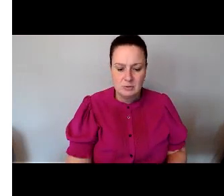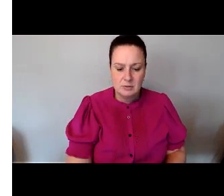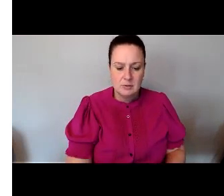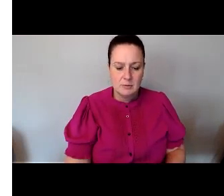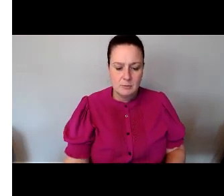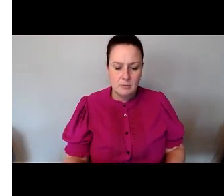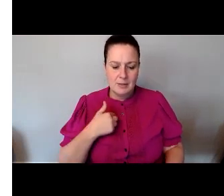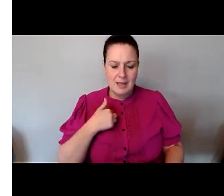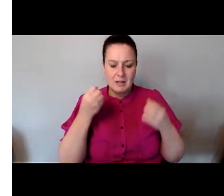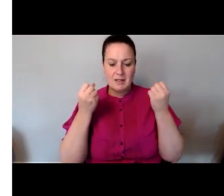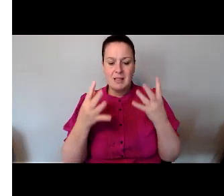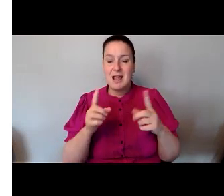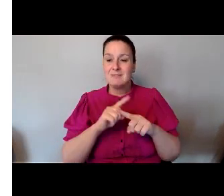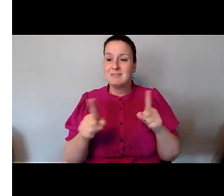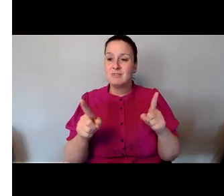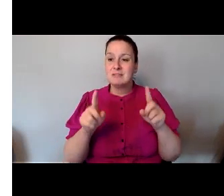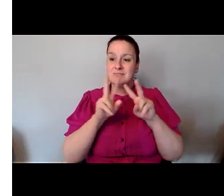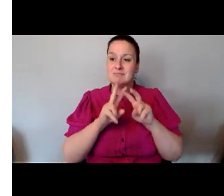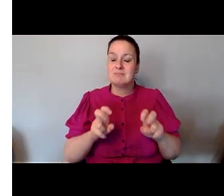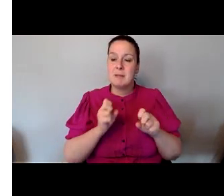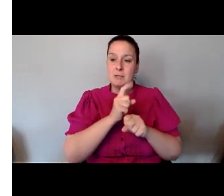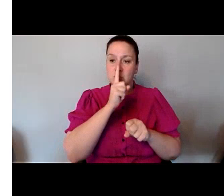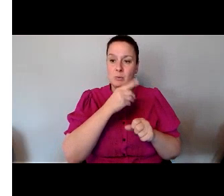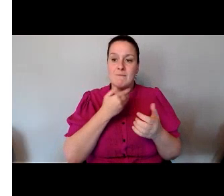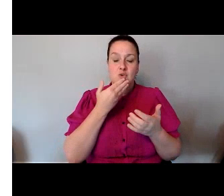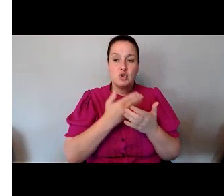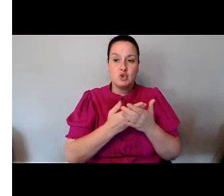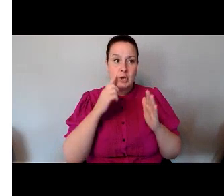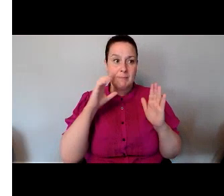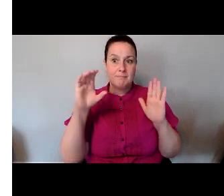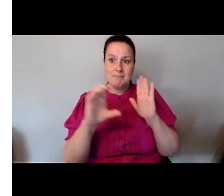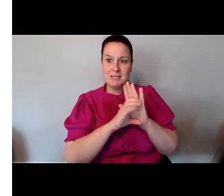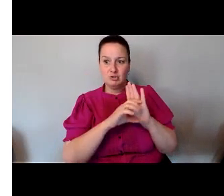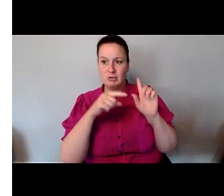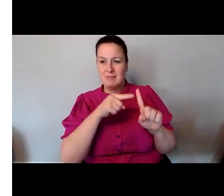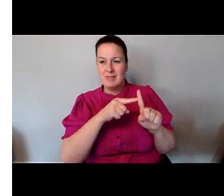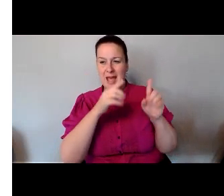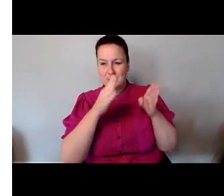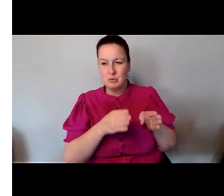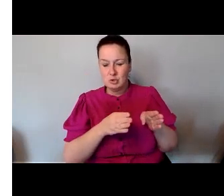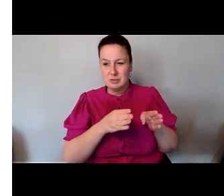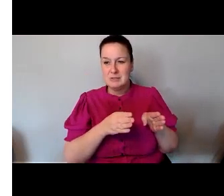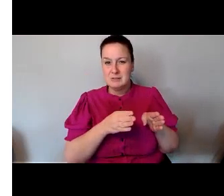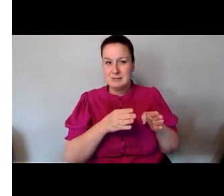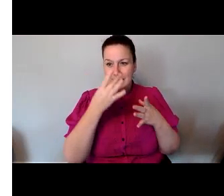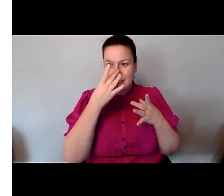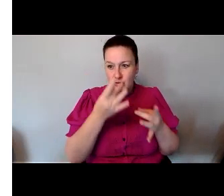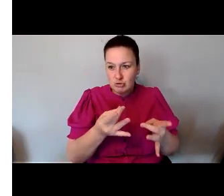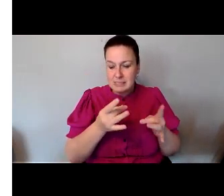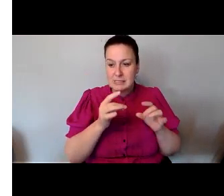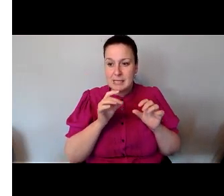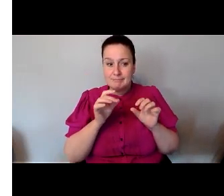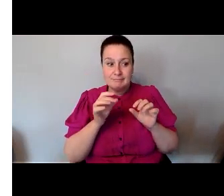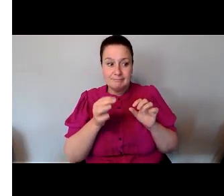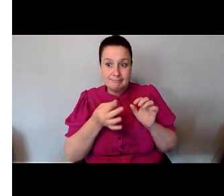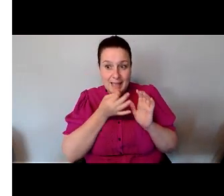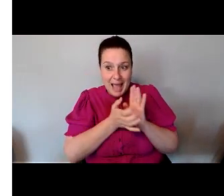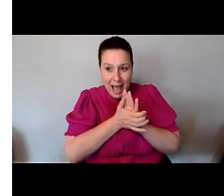got a good picture of the individual and their interest, aptitudes, abilities. Types of